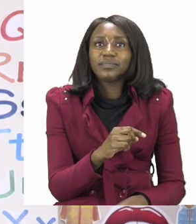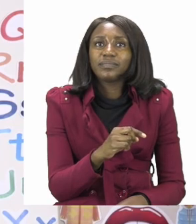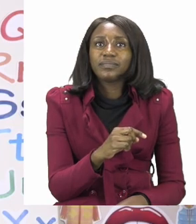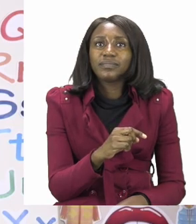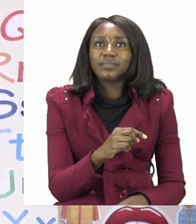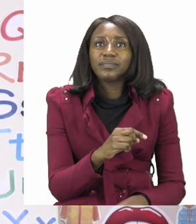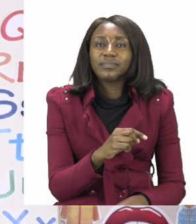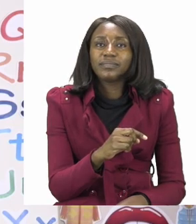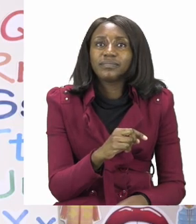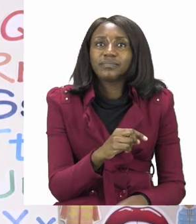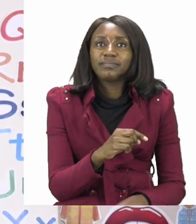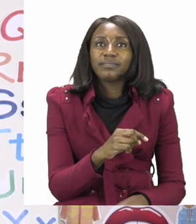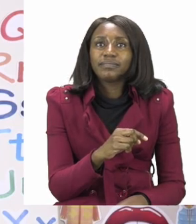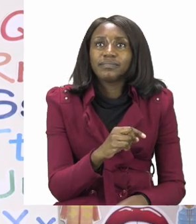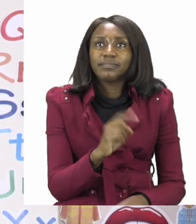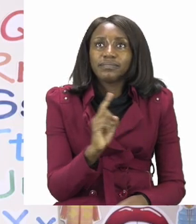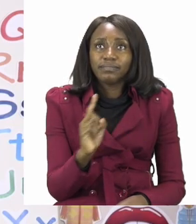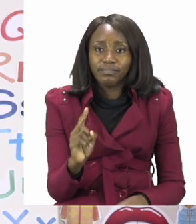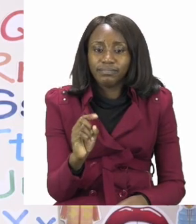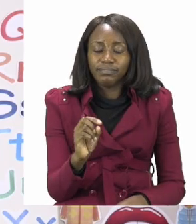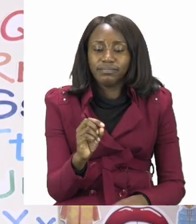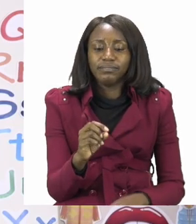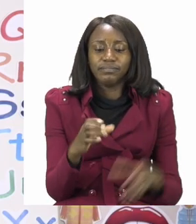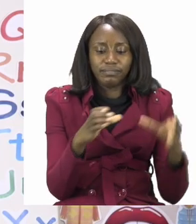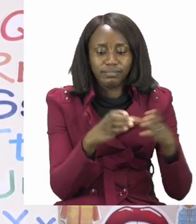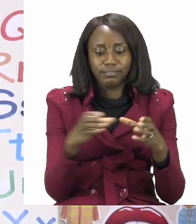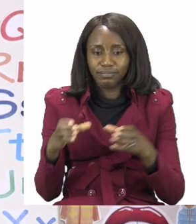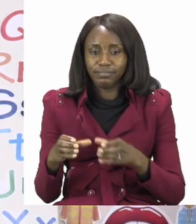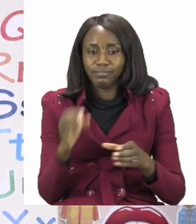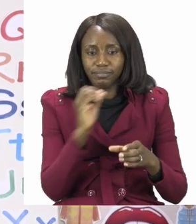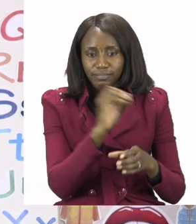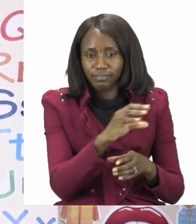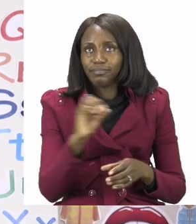Circle C has 1.